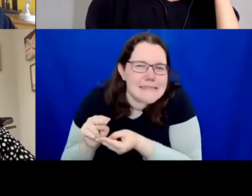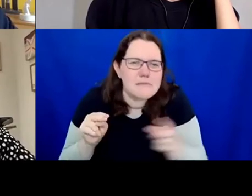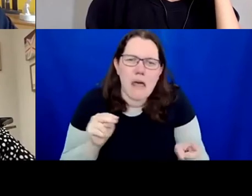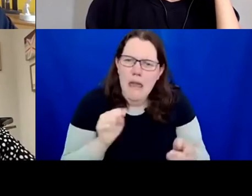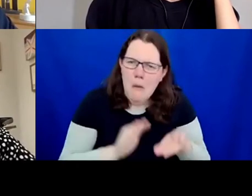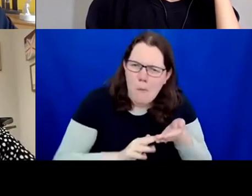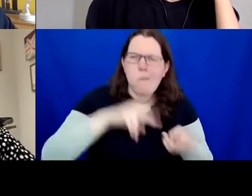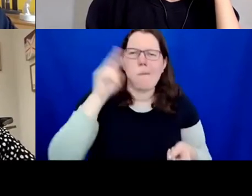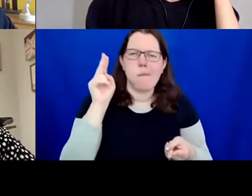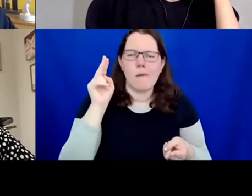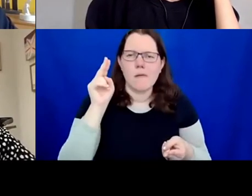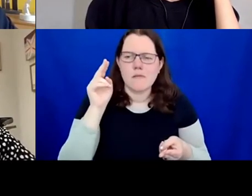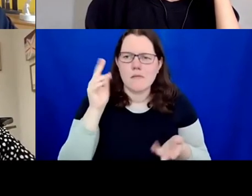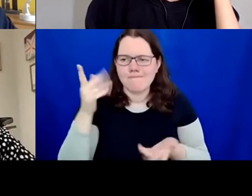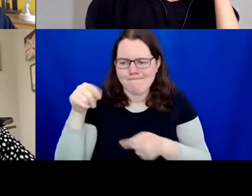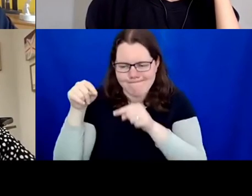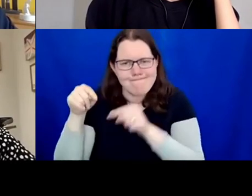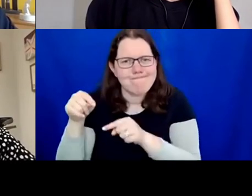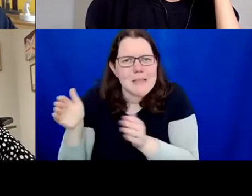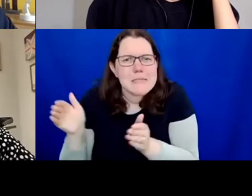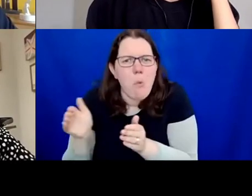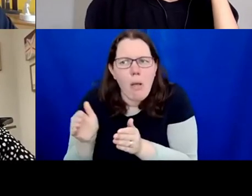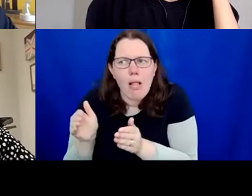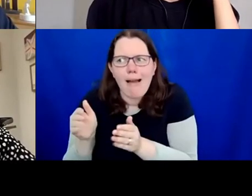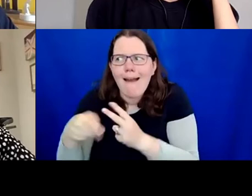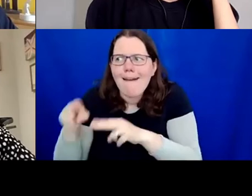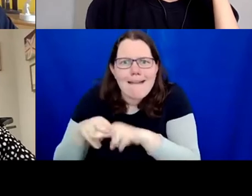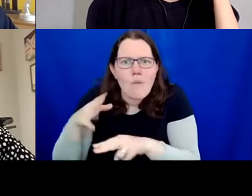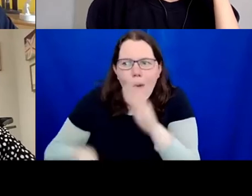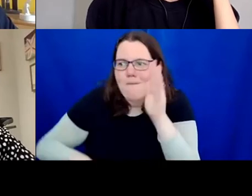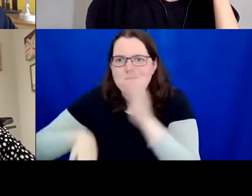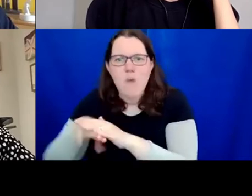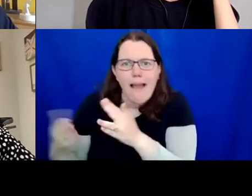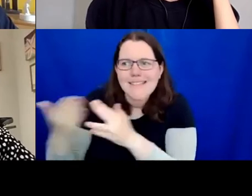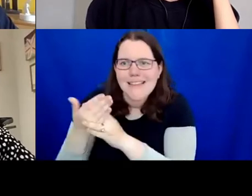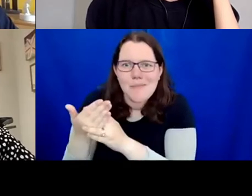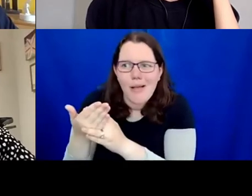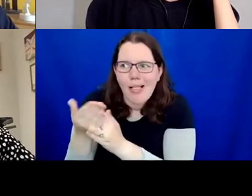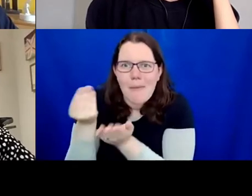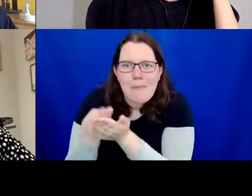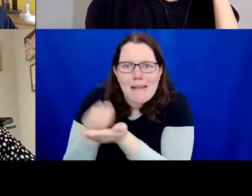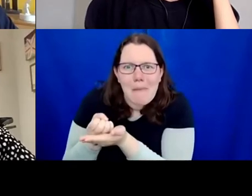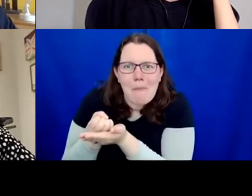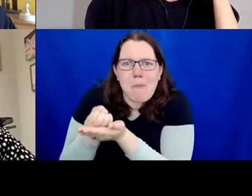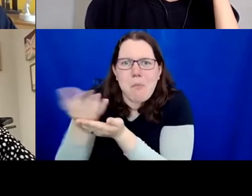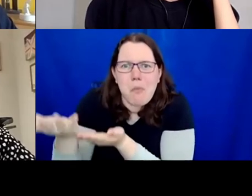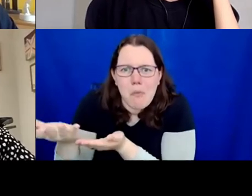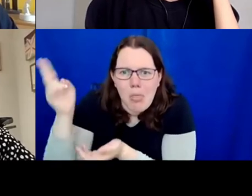and inclusive would use all the budget or a sizable part of that. But